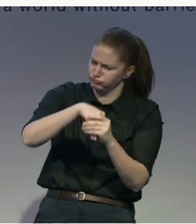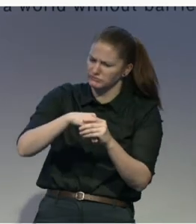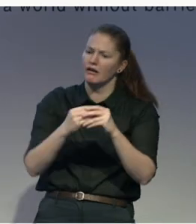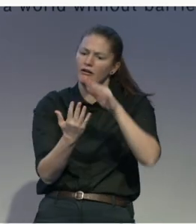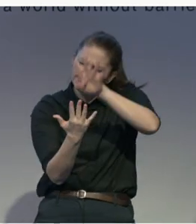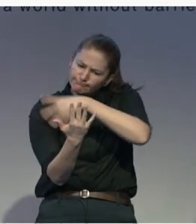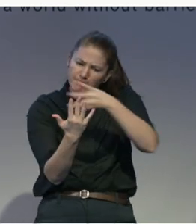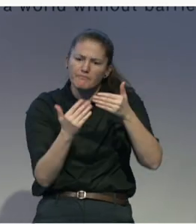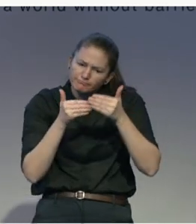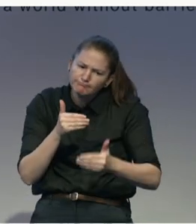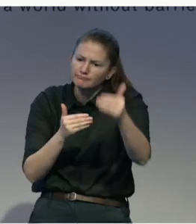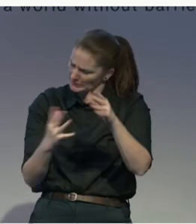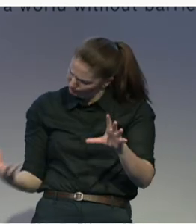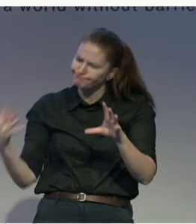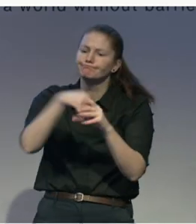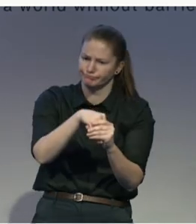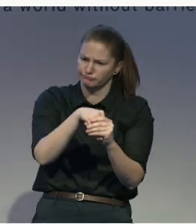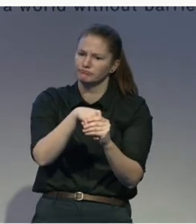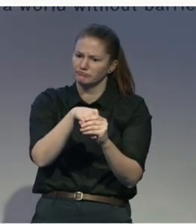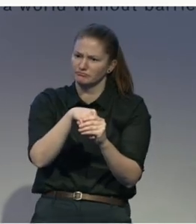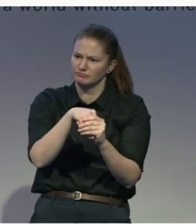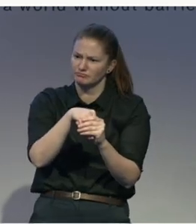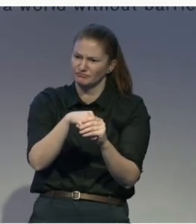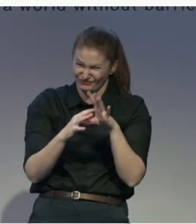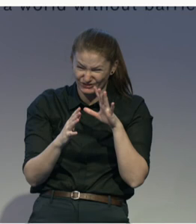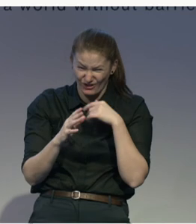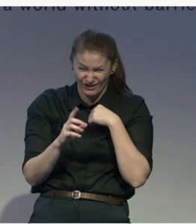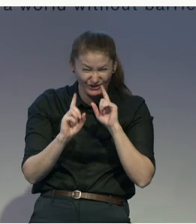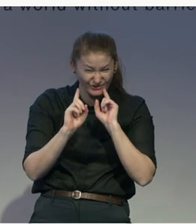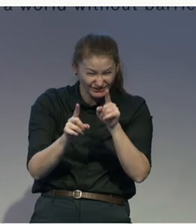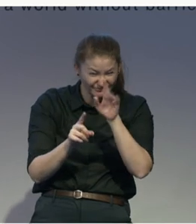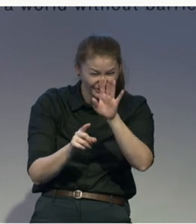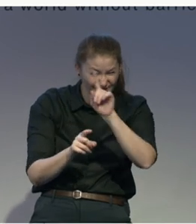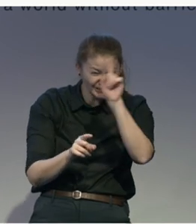May I answer or respond to your question?